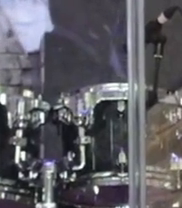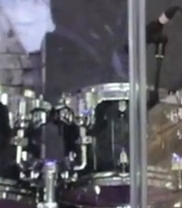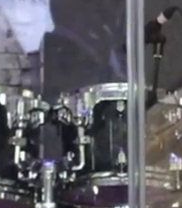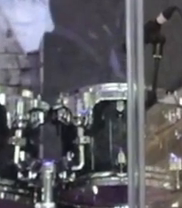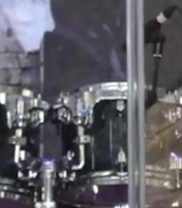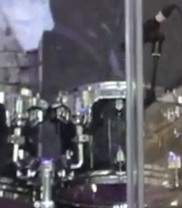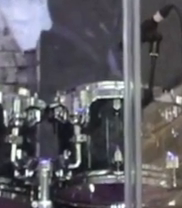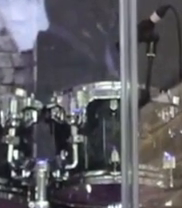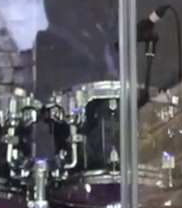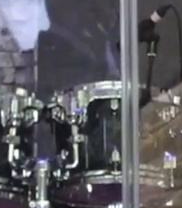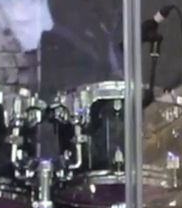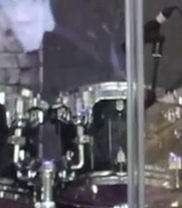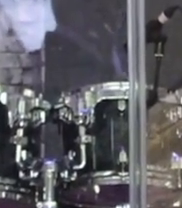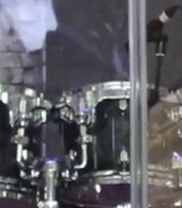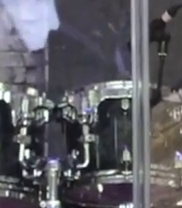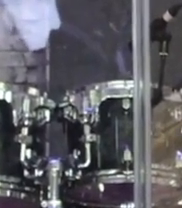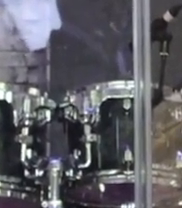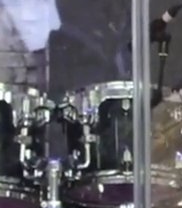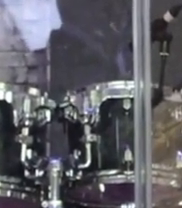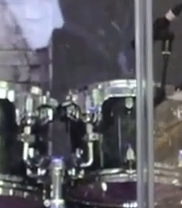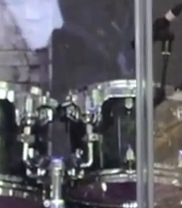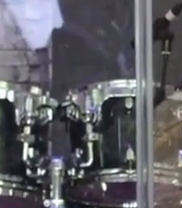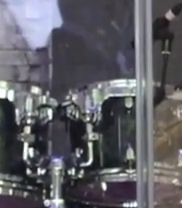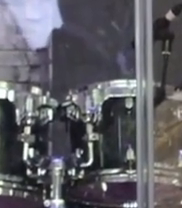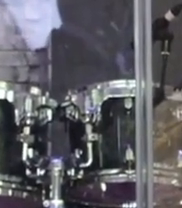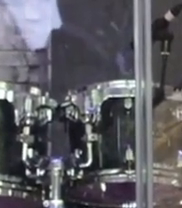Subject to change.